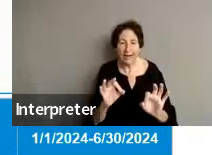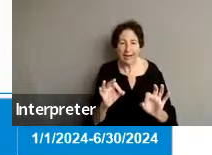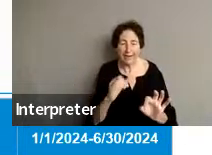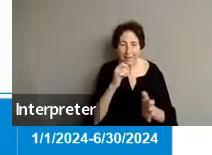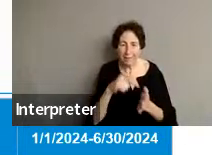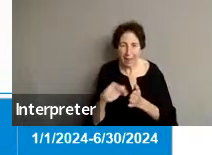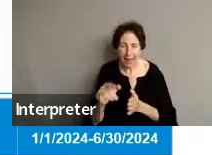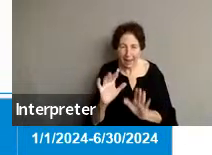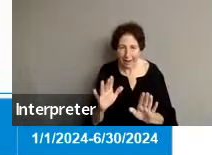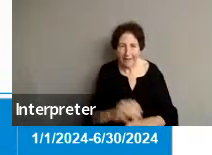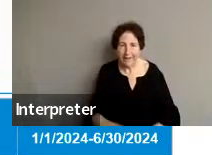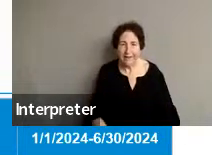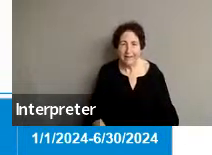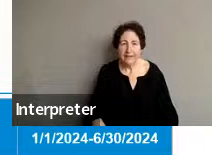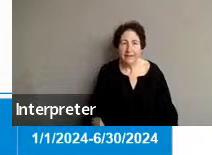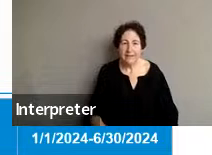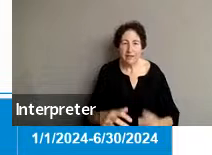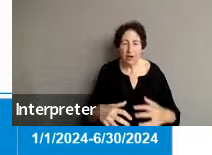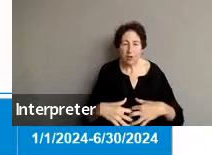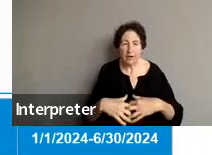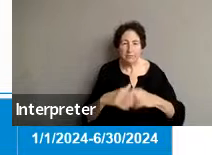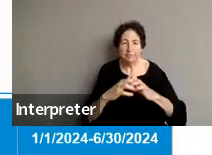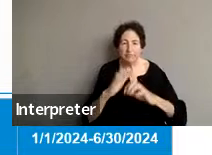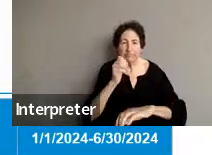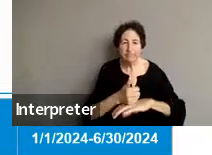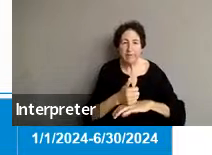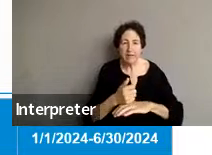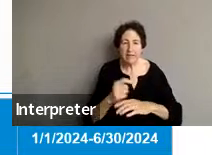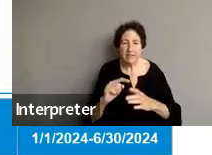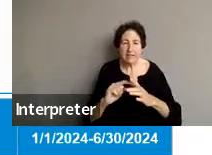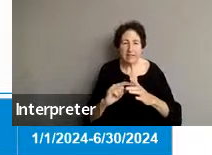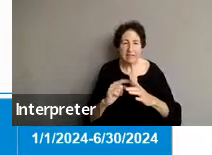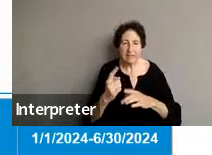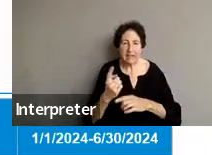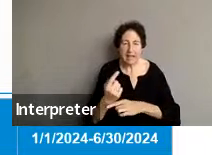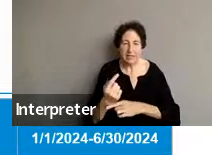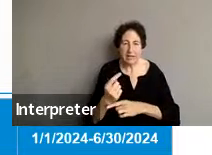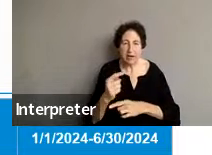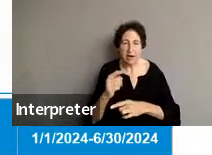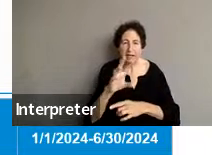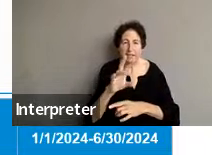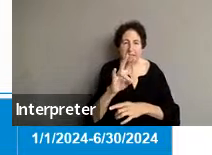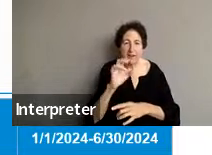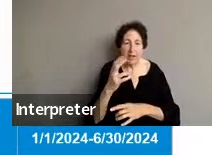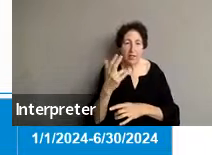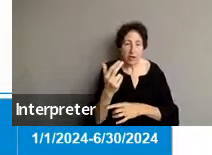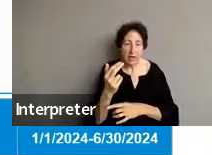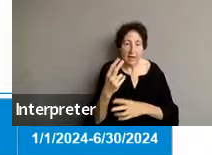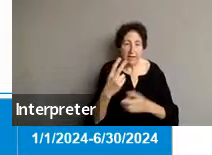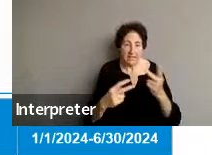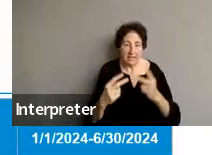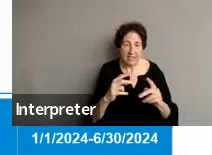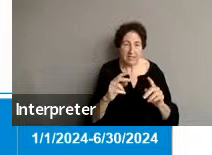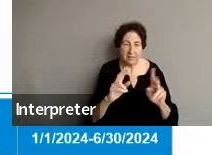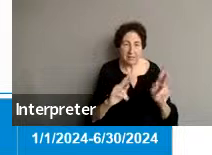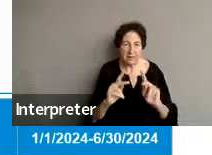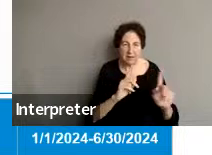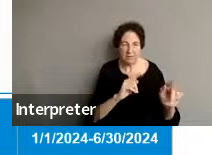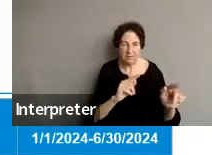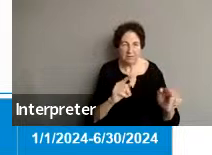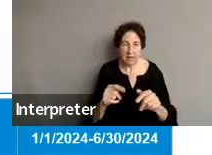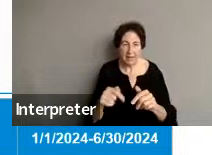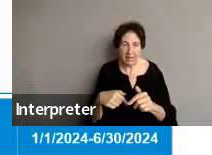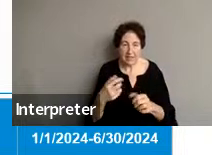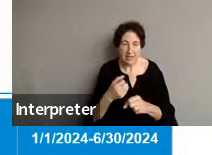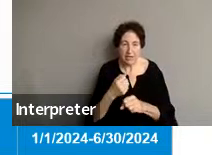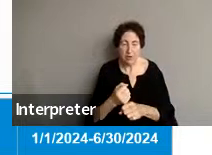So we implemented the last quarter of last year at 713 visits, and then the first 2 quarters of this year, we are